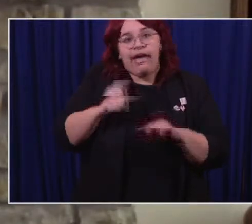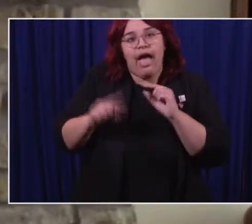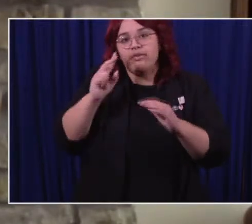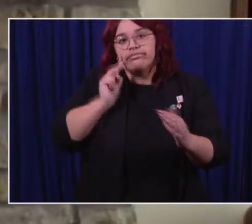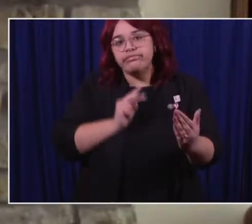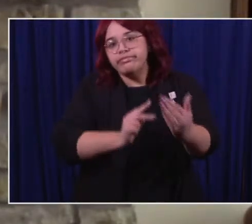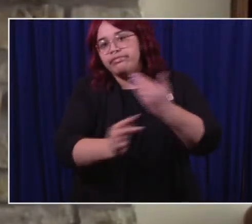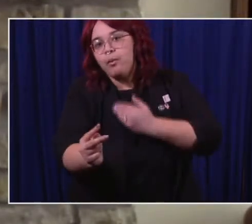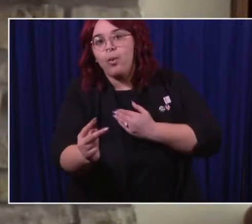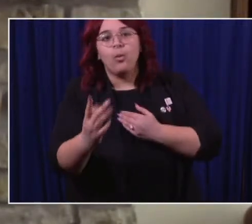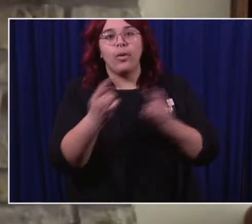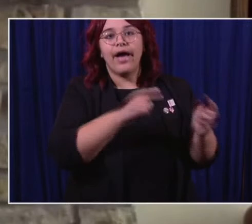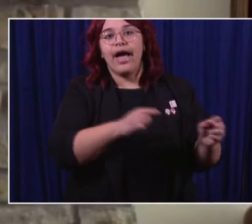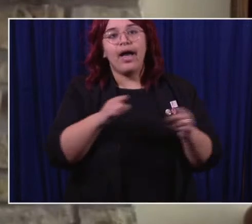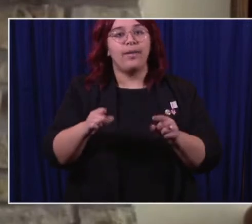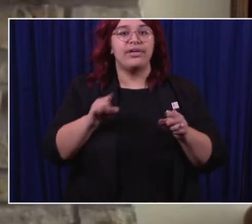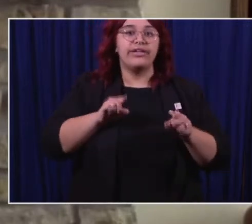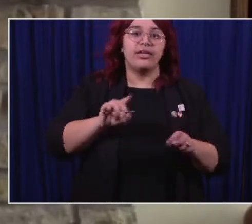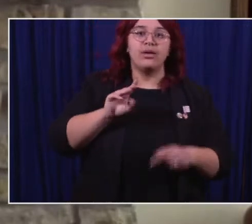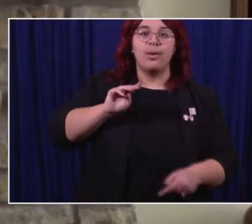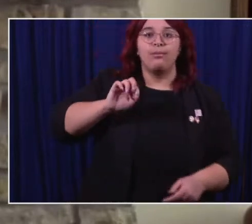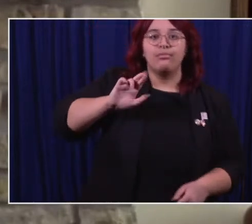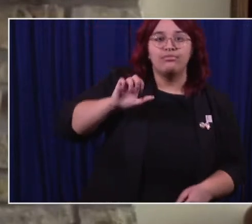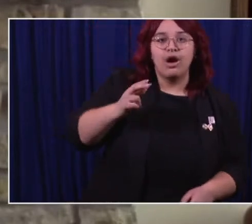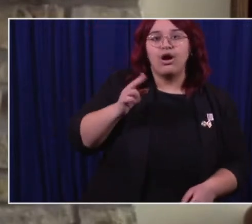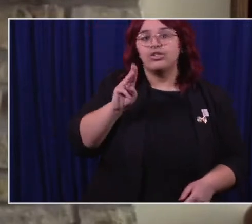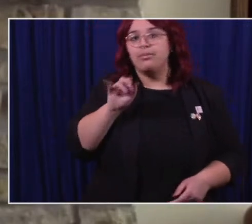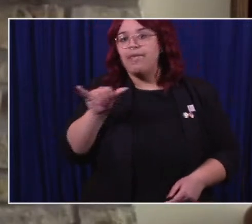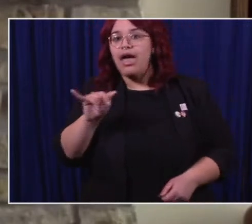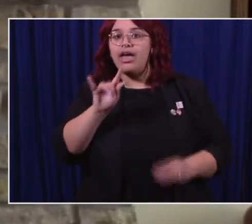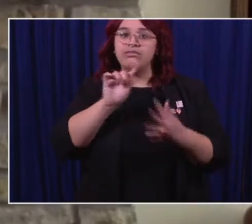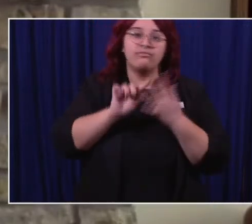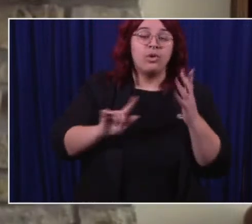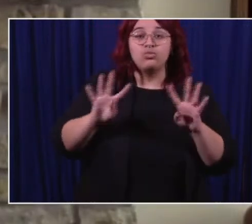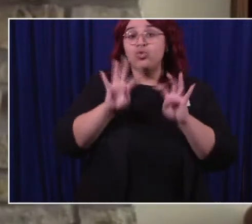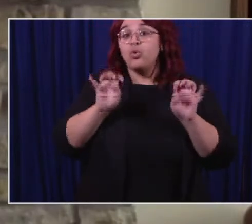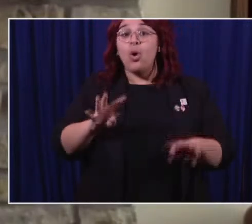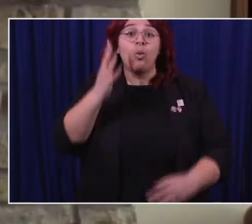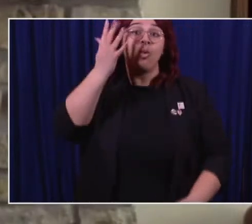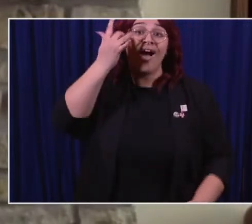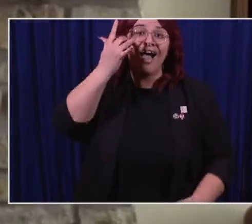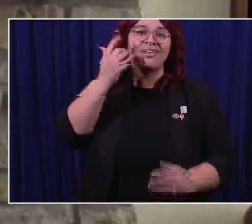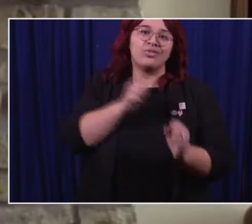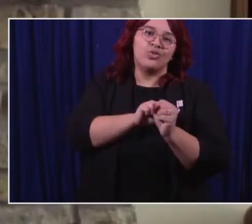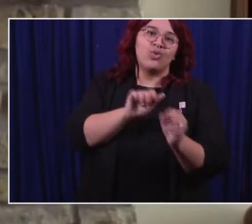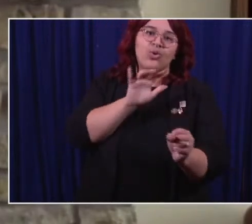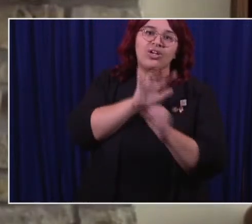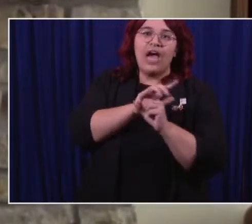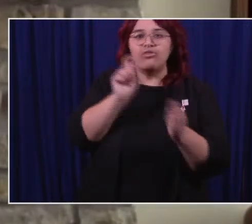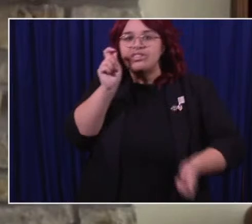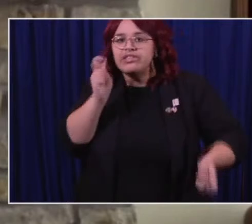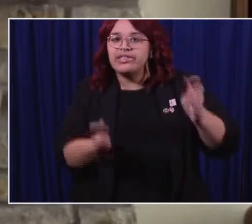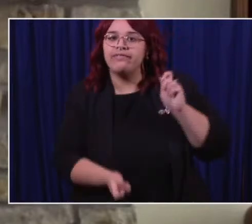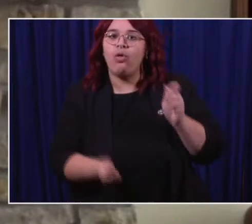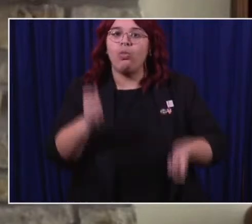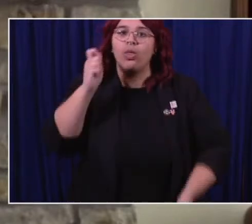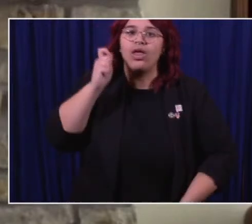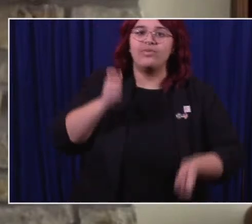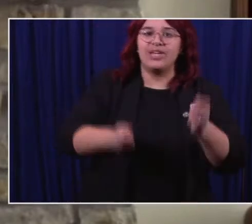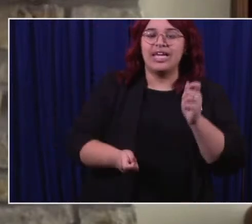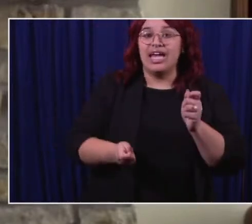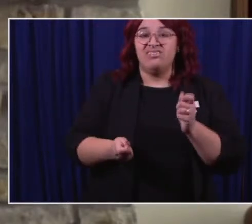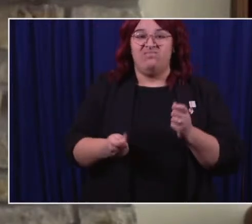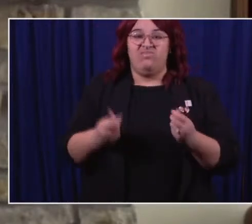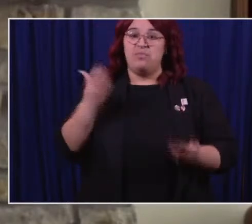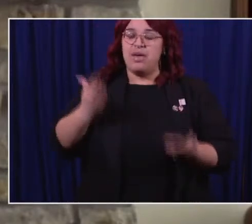means. We don't know what the spread is going to be. So we're optimistic. We're looking at a summer where more and more people are going to be